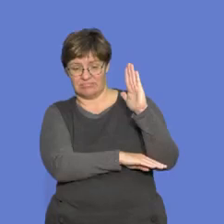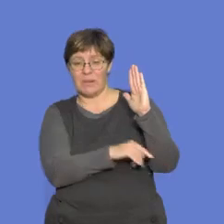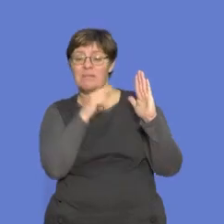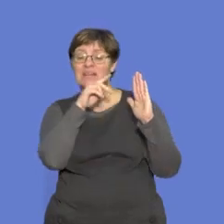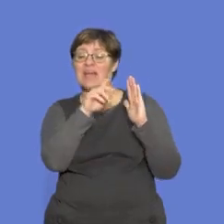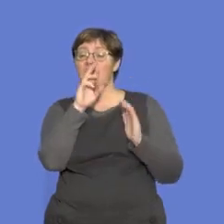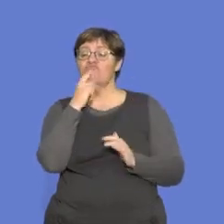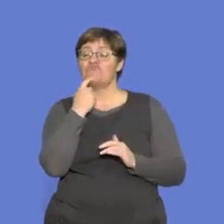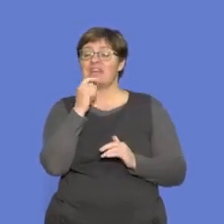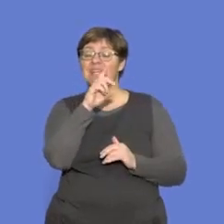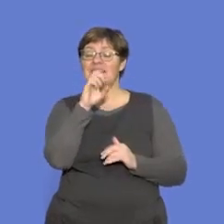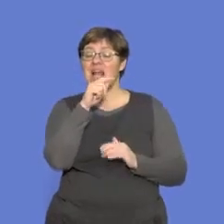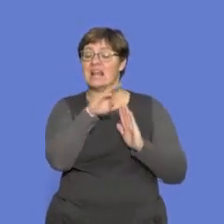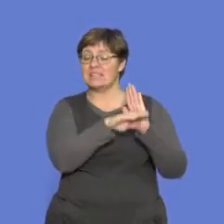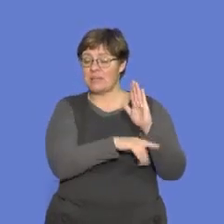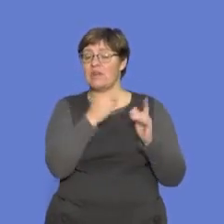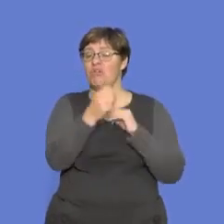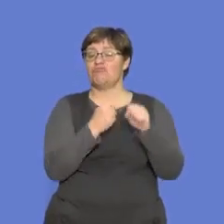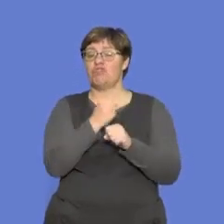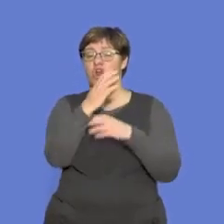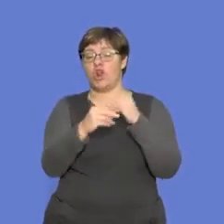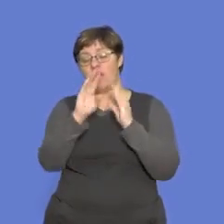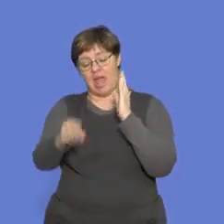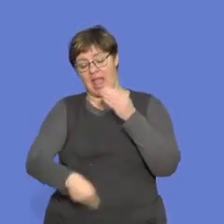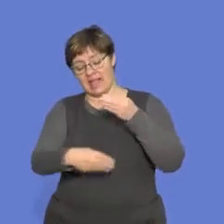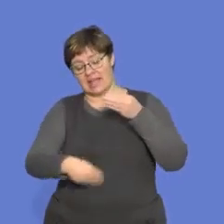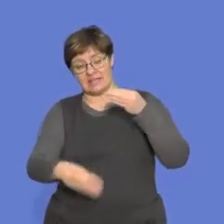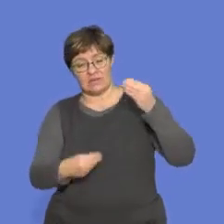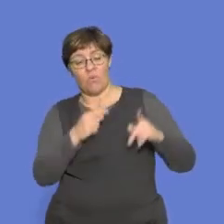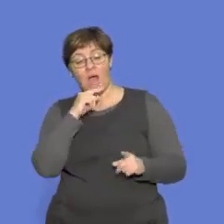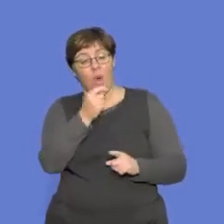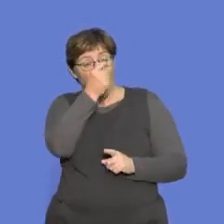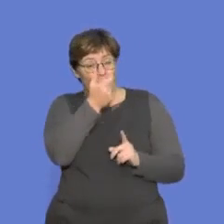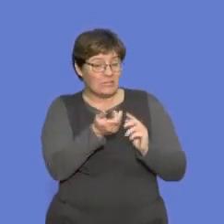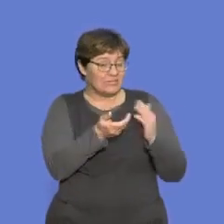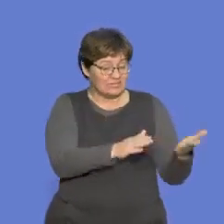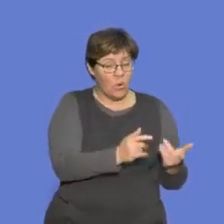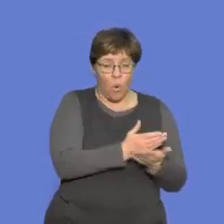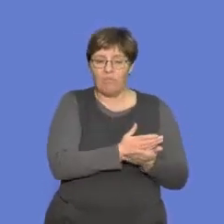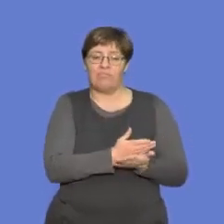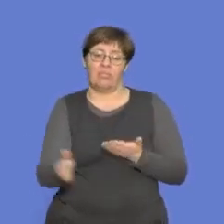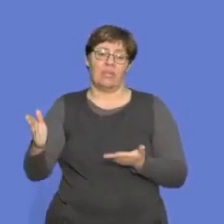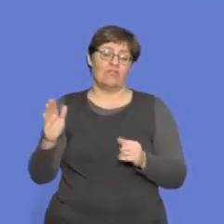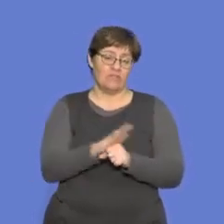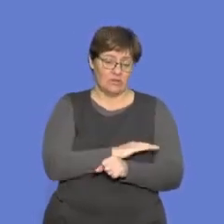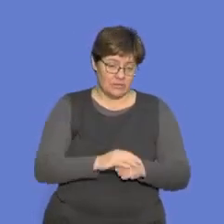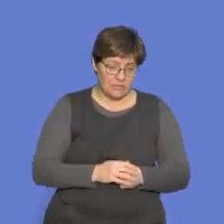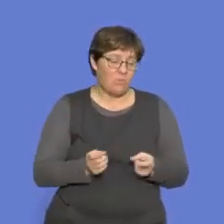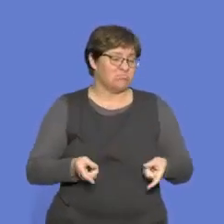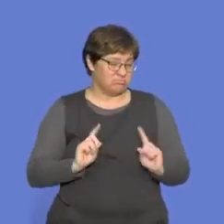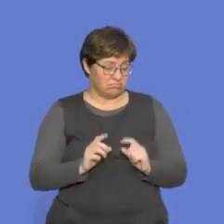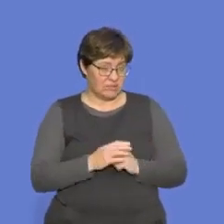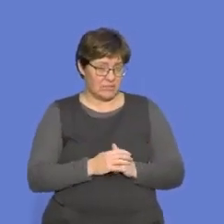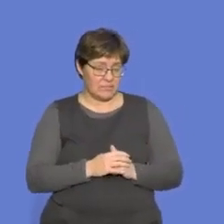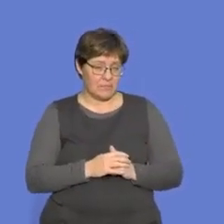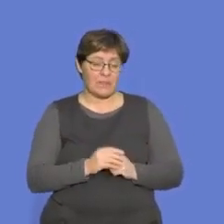annually, and this has a list of species that are either threatened, near extinction, or endangered. And so we find that this list is a growing